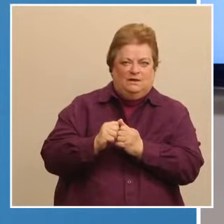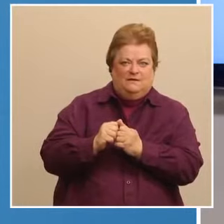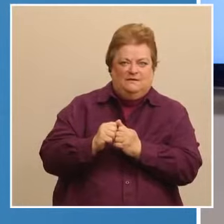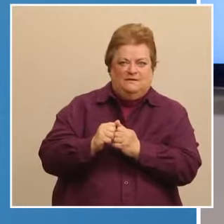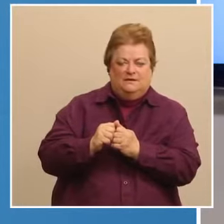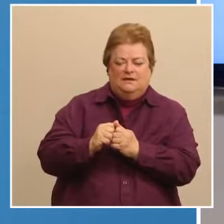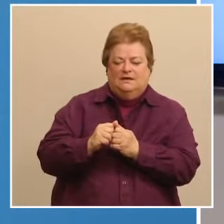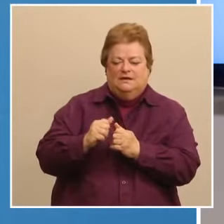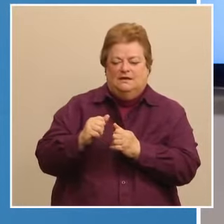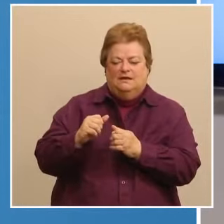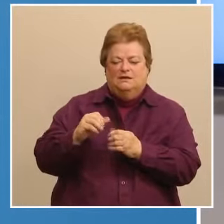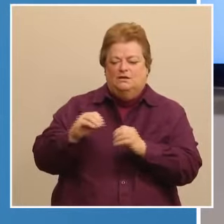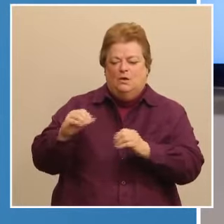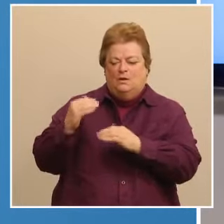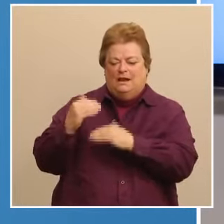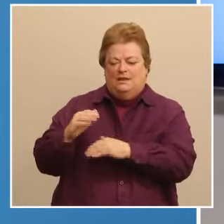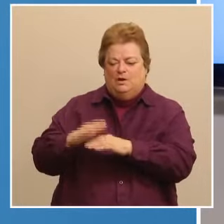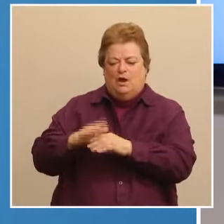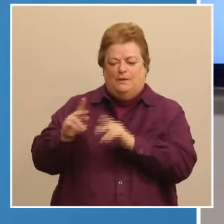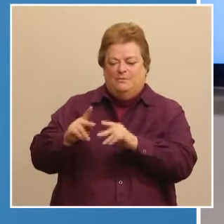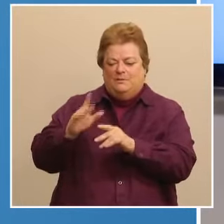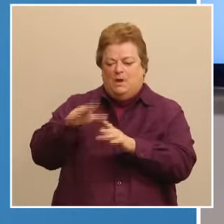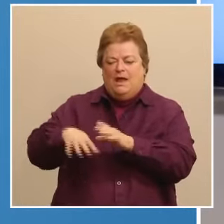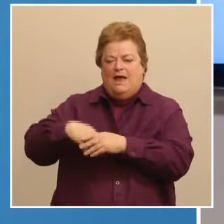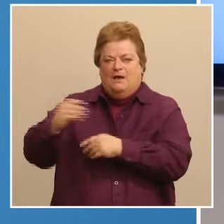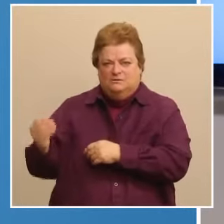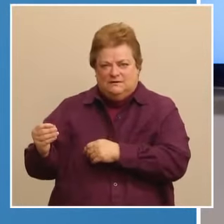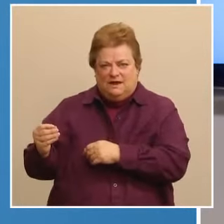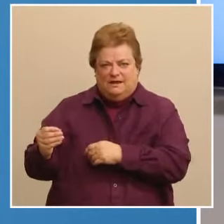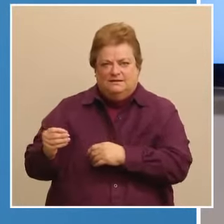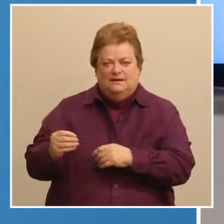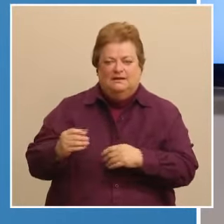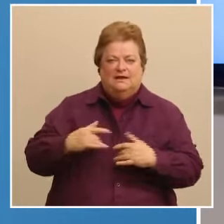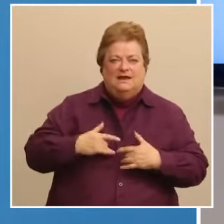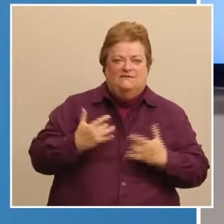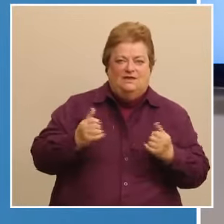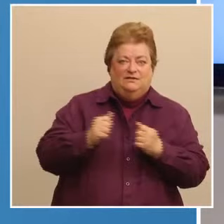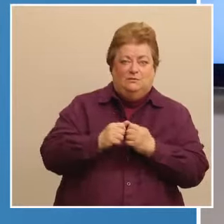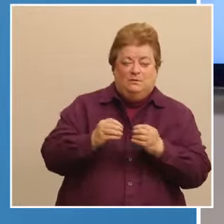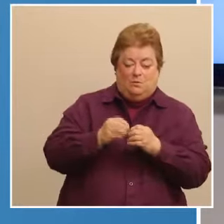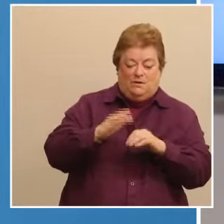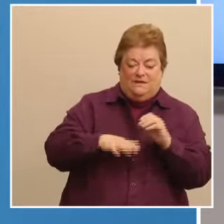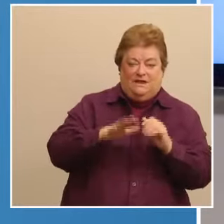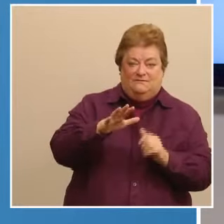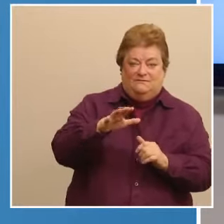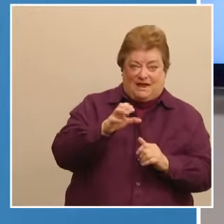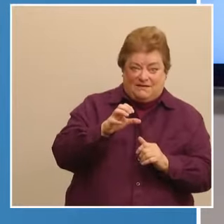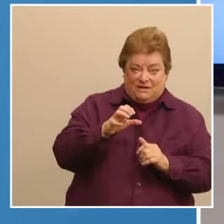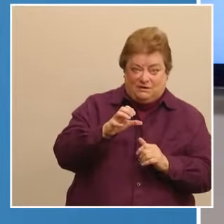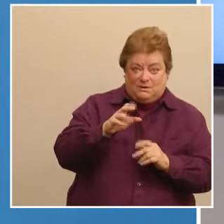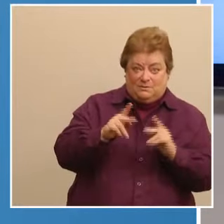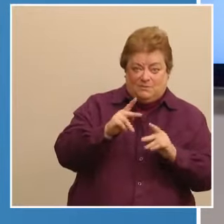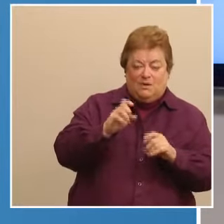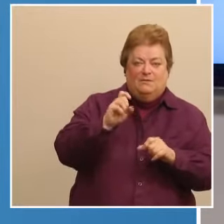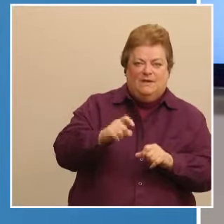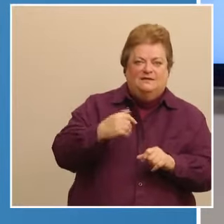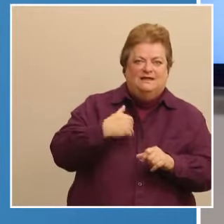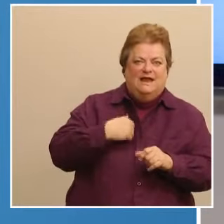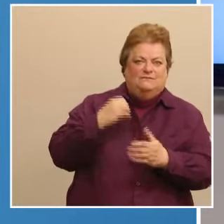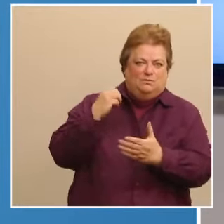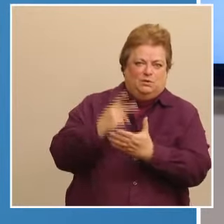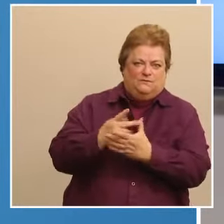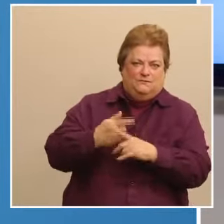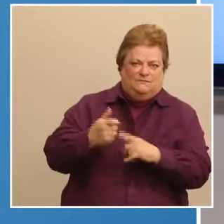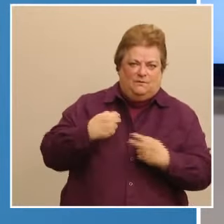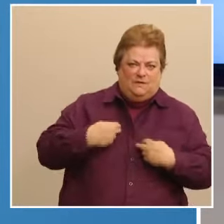the total number of individuals. Events with more than 500 people must take place after event approval is received from the health